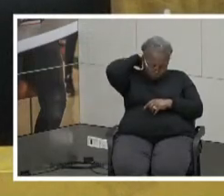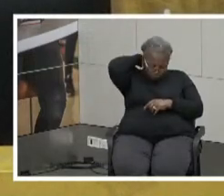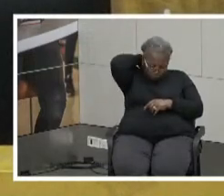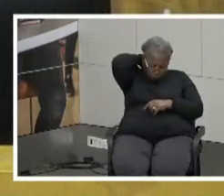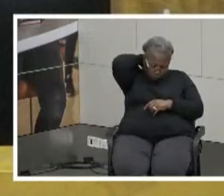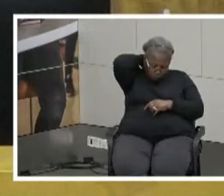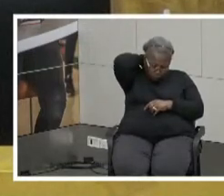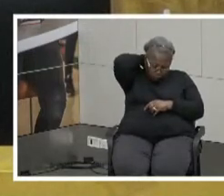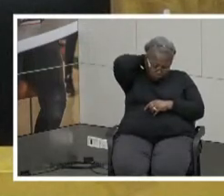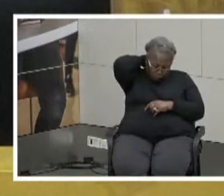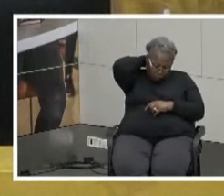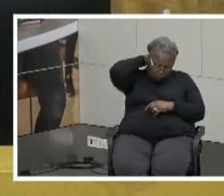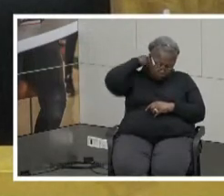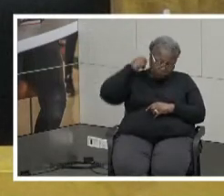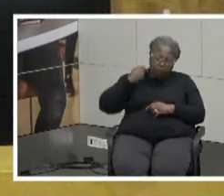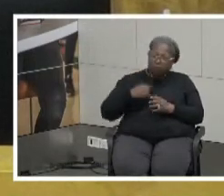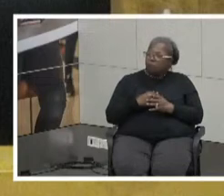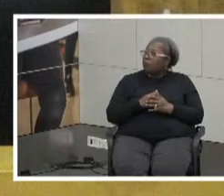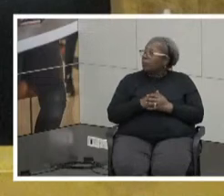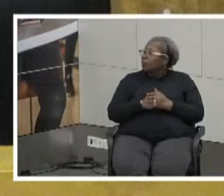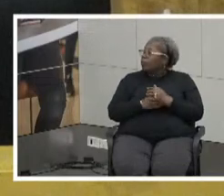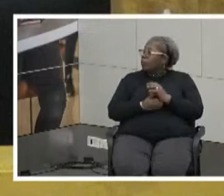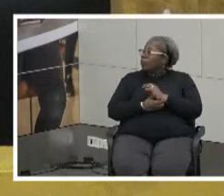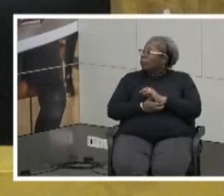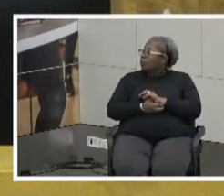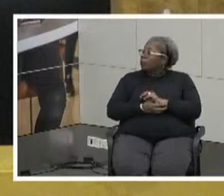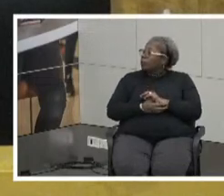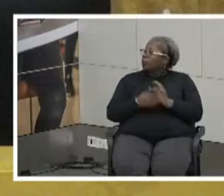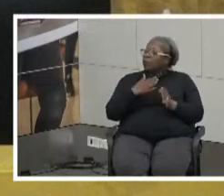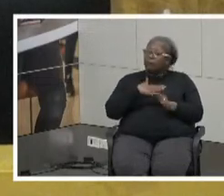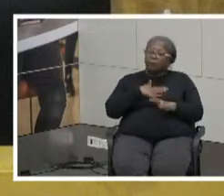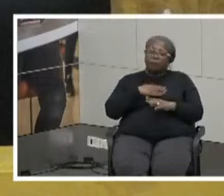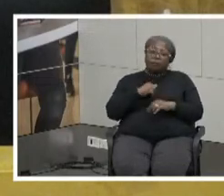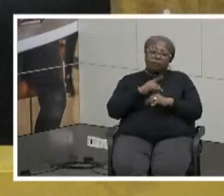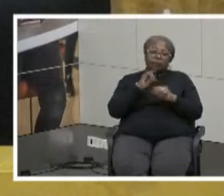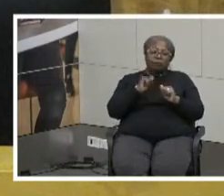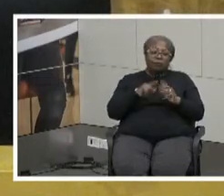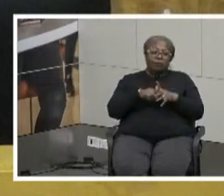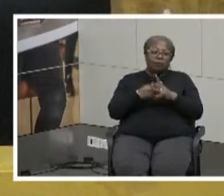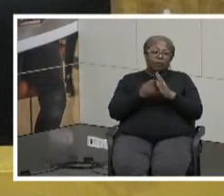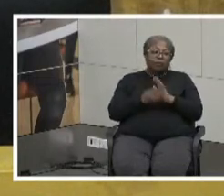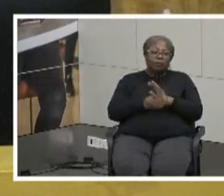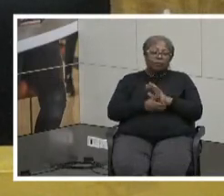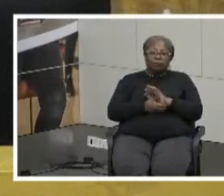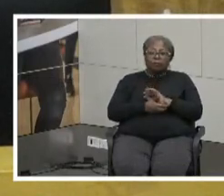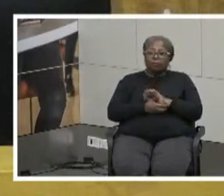Zoom Beth shook please turn your camera on you may